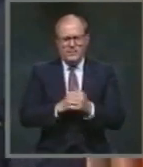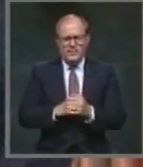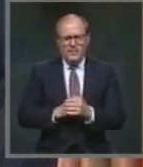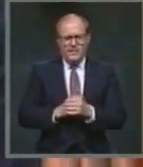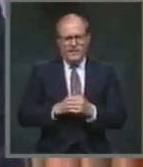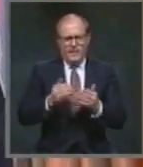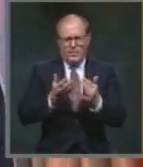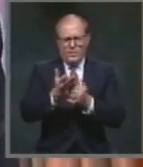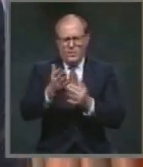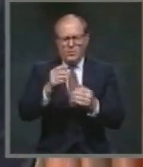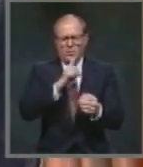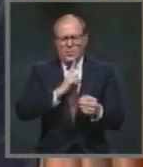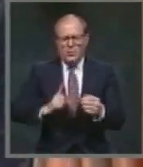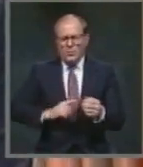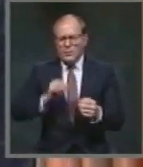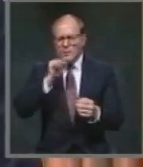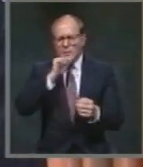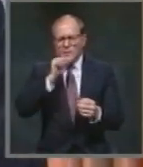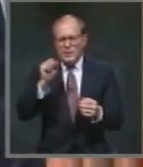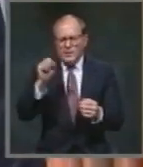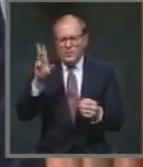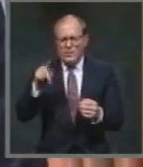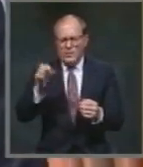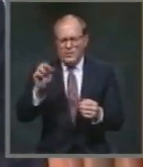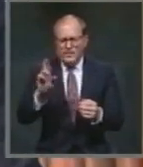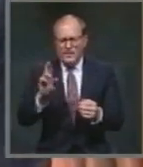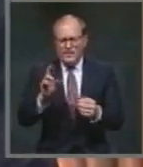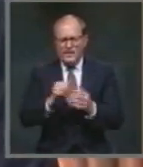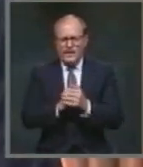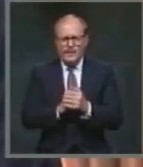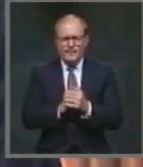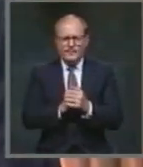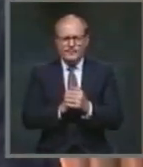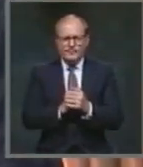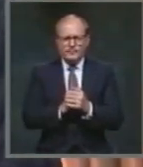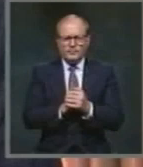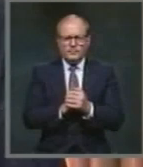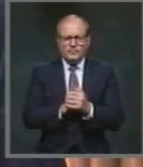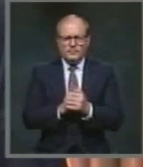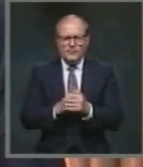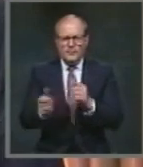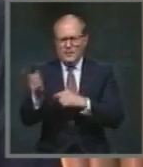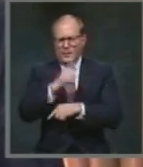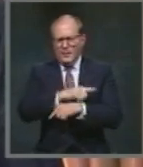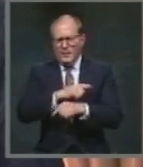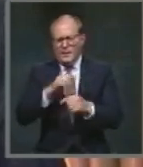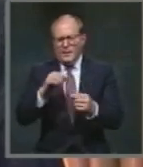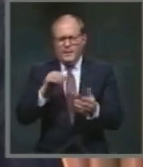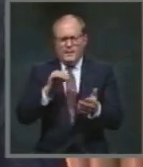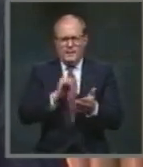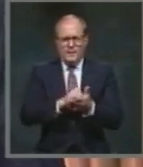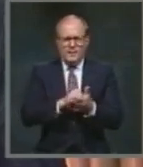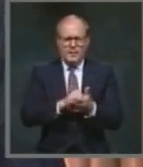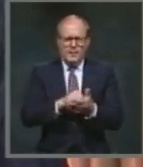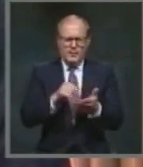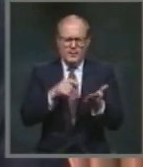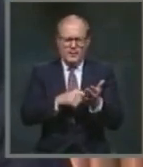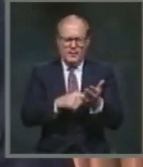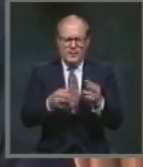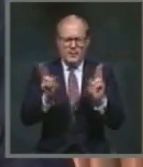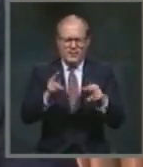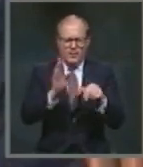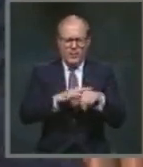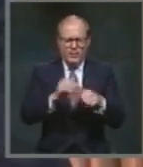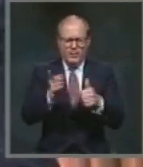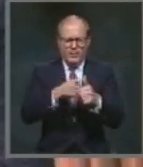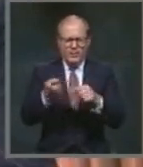Christ's memorial is important, even essential to the continuance of His church. The day of its observance, the first day of the week, and the place